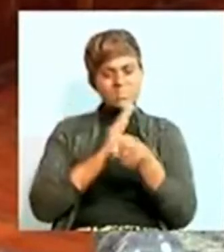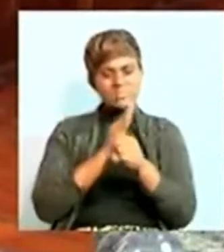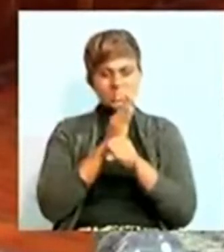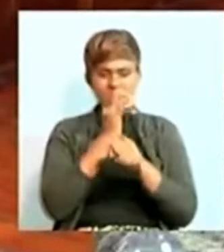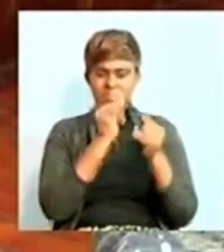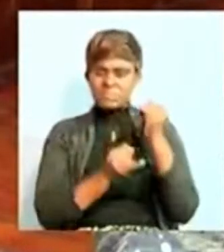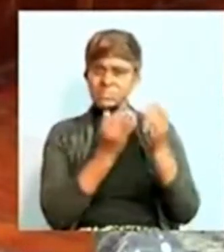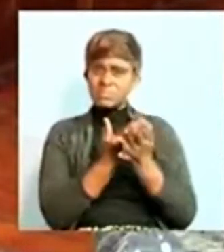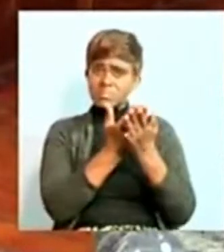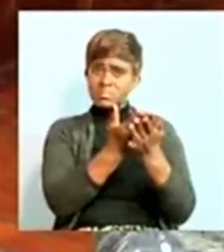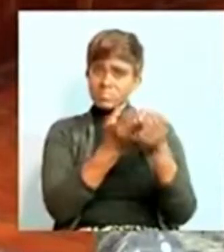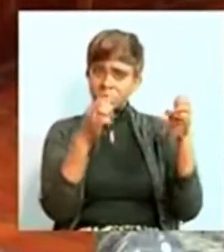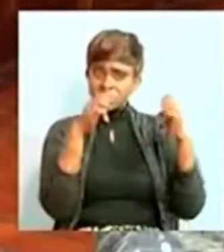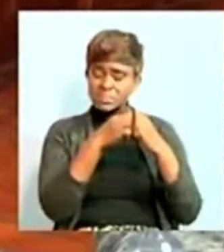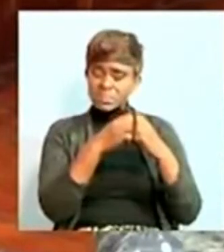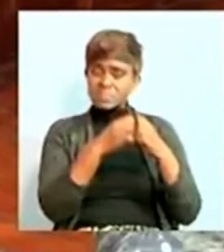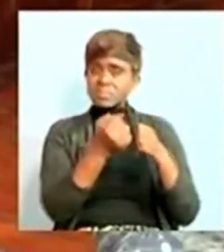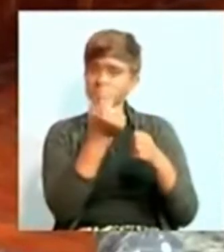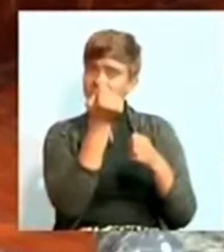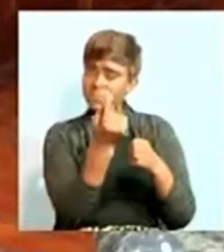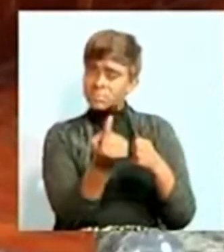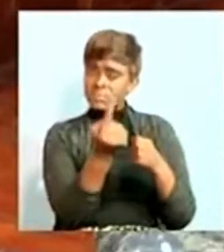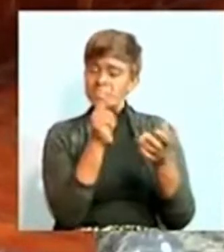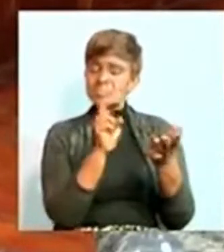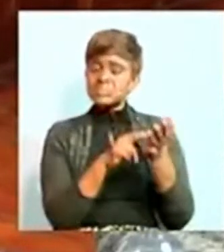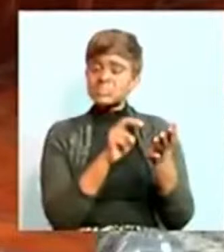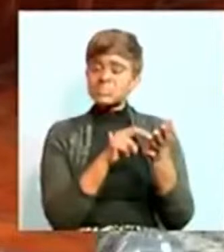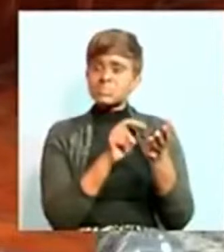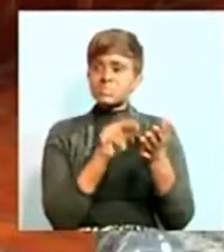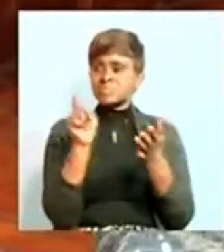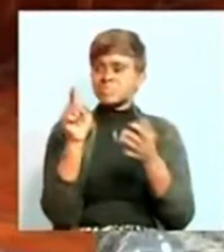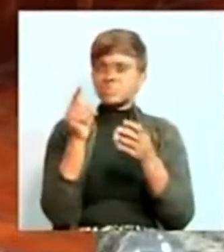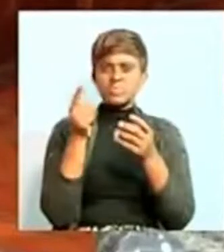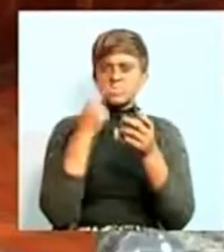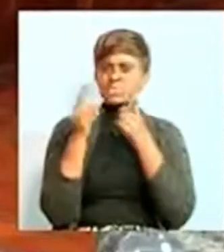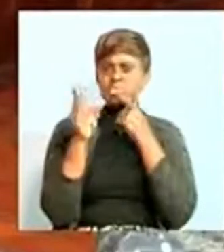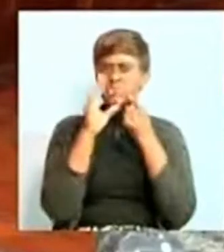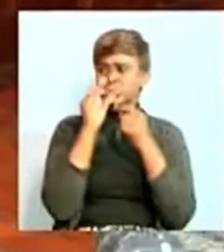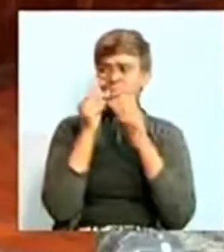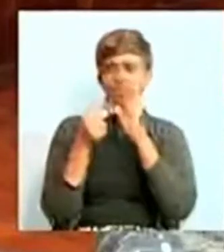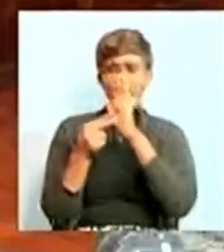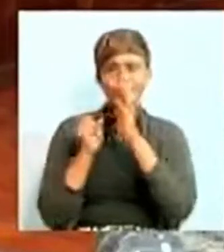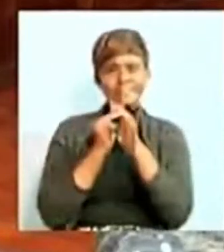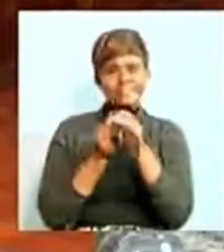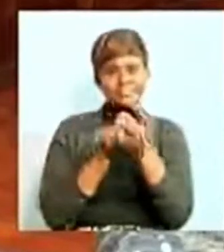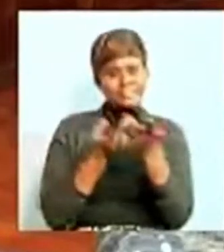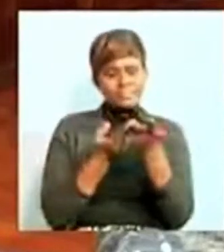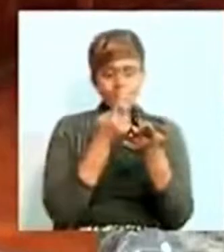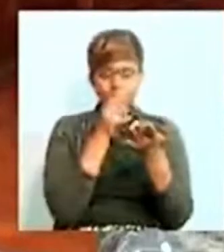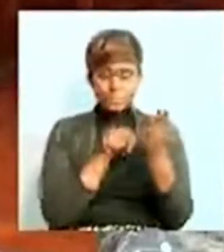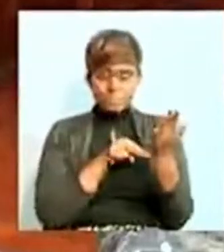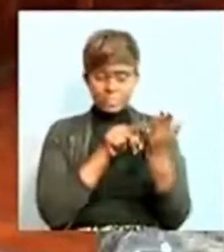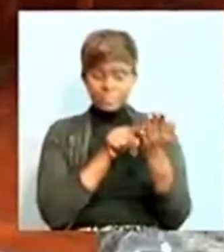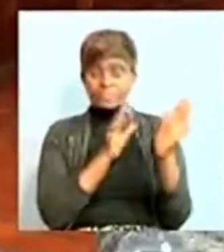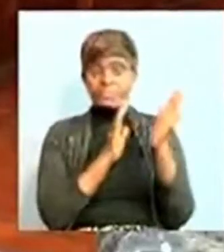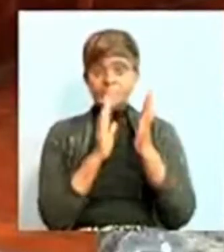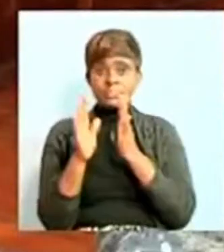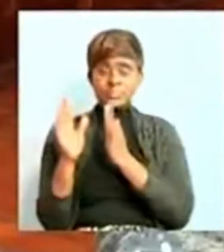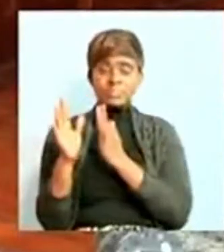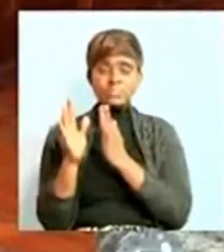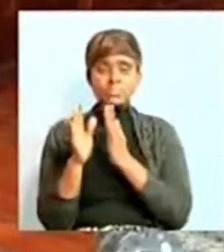it was presented to the bank on 1st of November. Where are you speaking to? Show us. It's when you look at the prepared